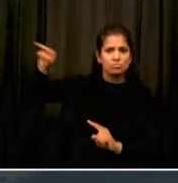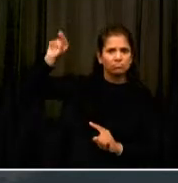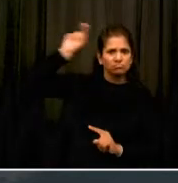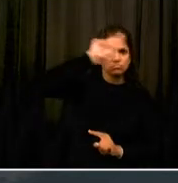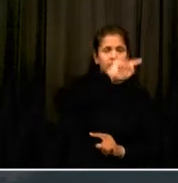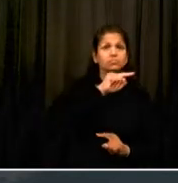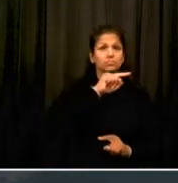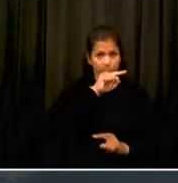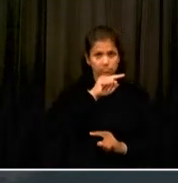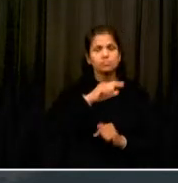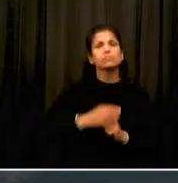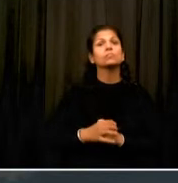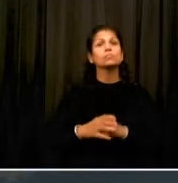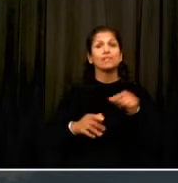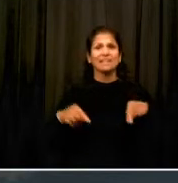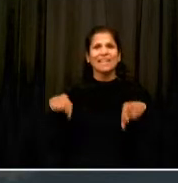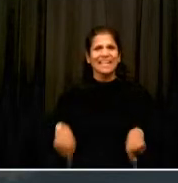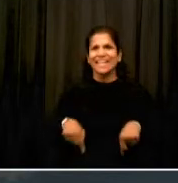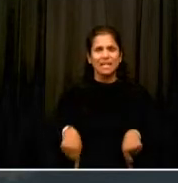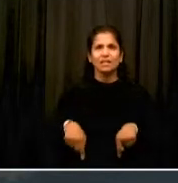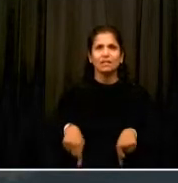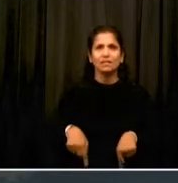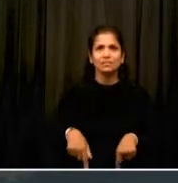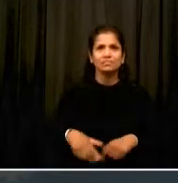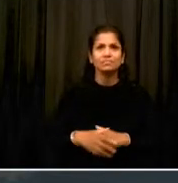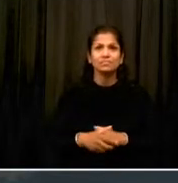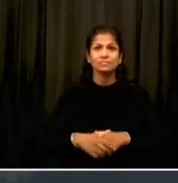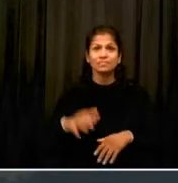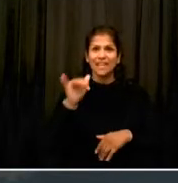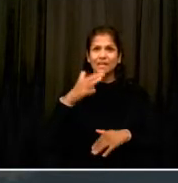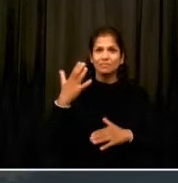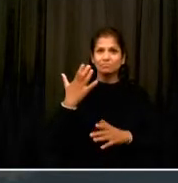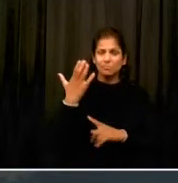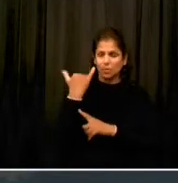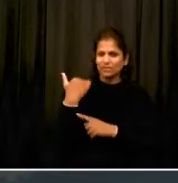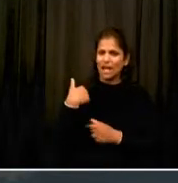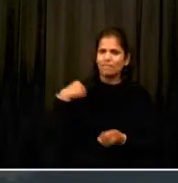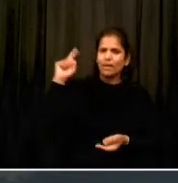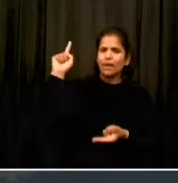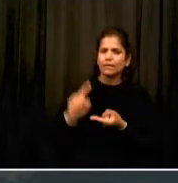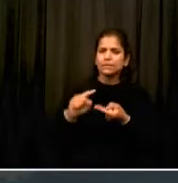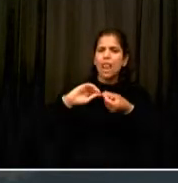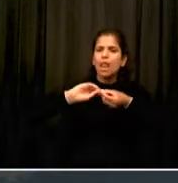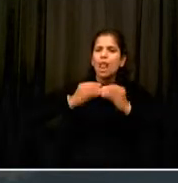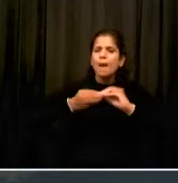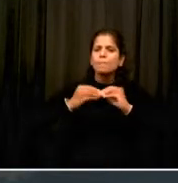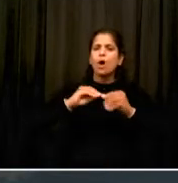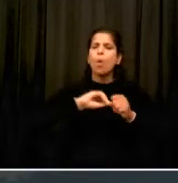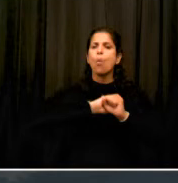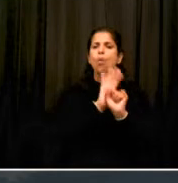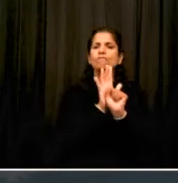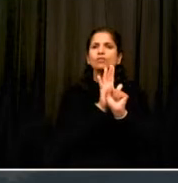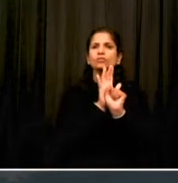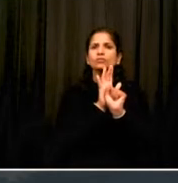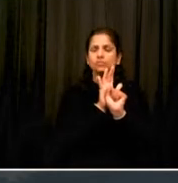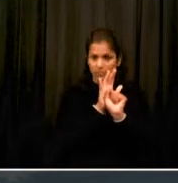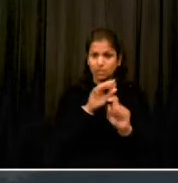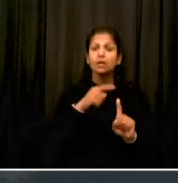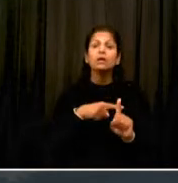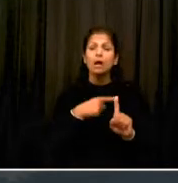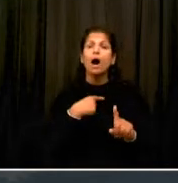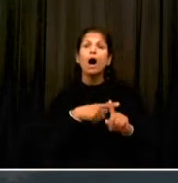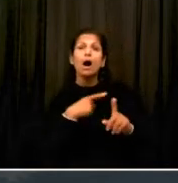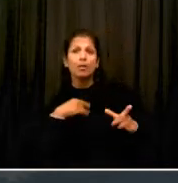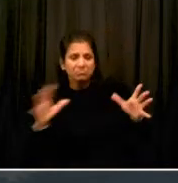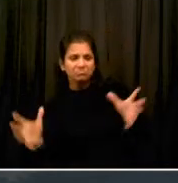in New York City. However, we've learned that there are certain communities that have people that are more often testing positive and